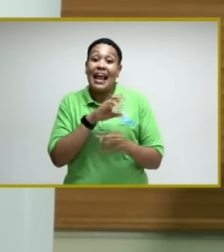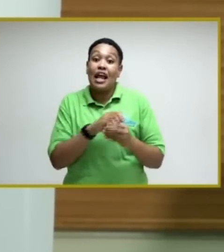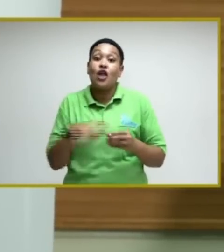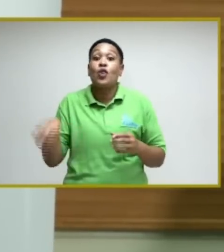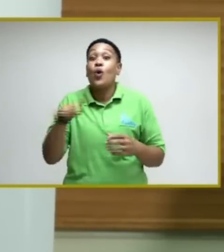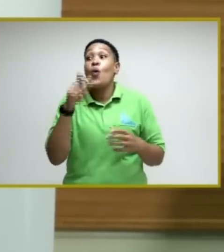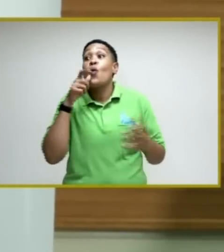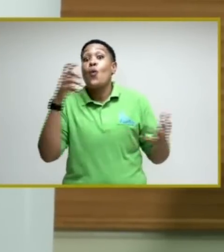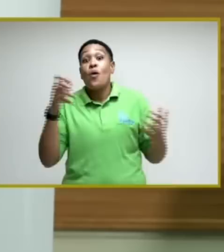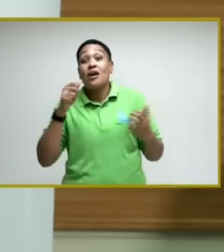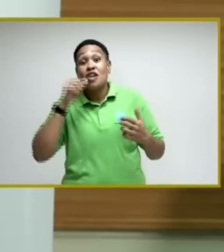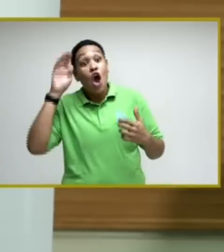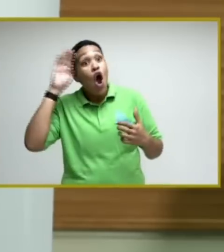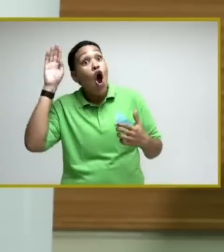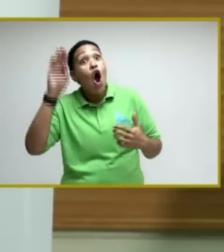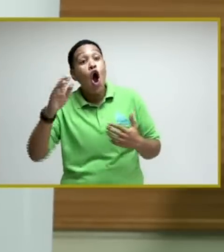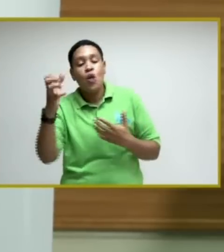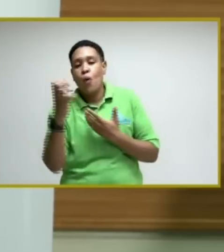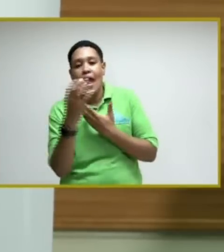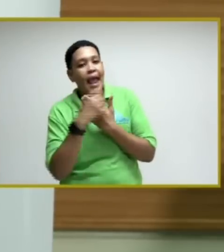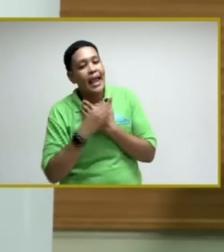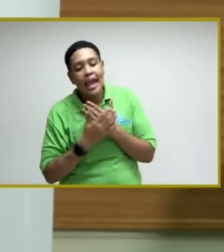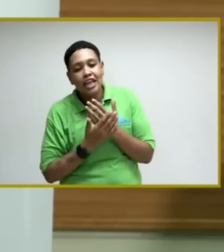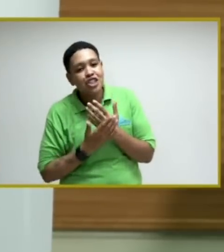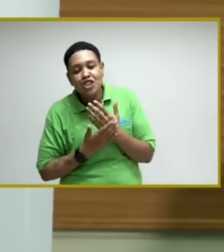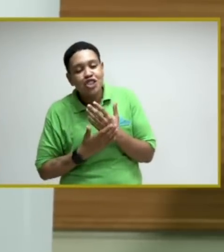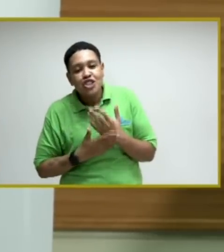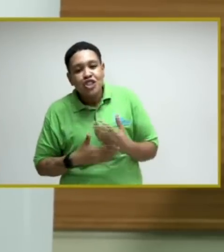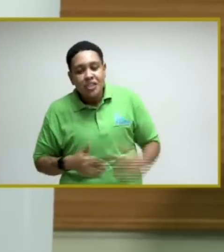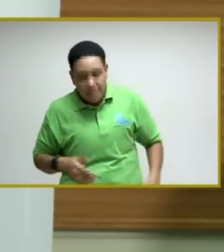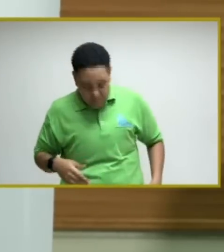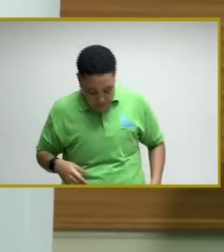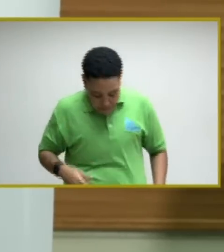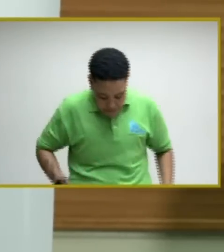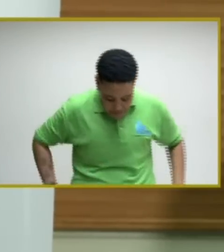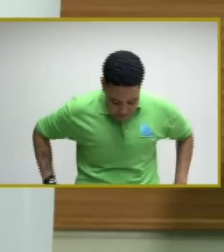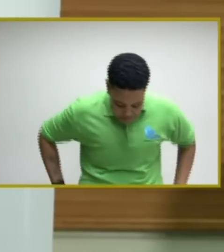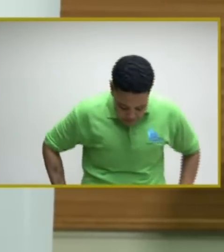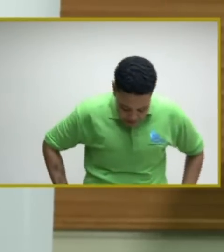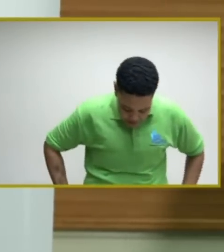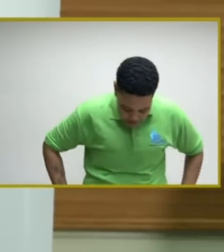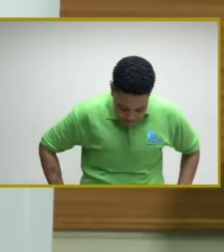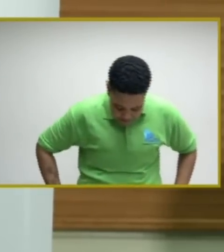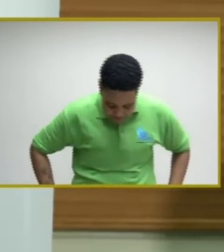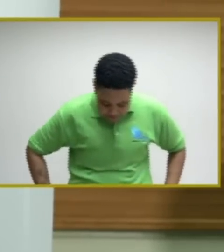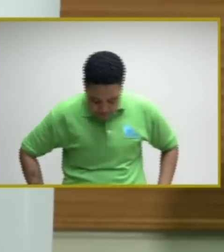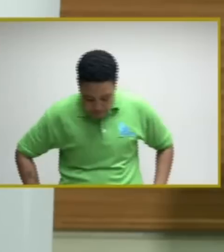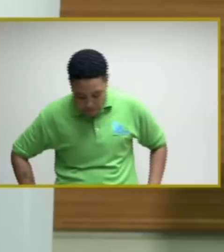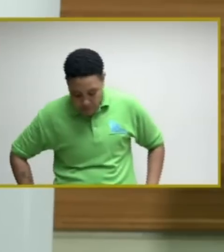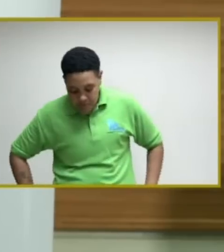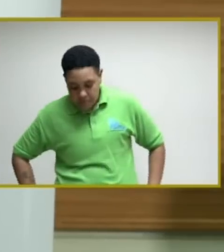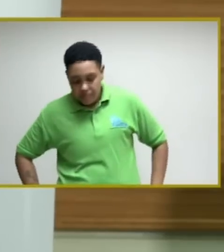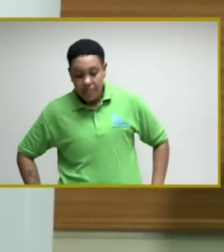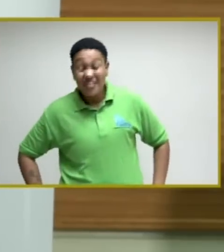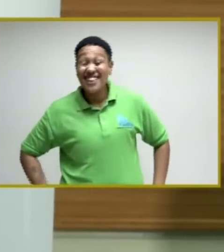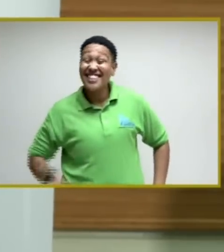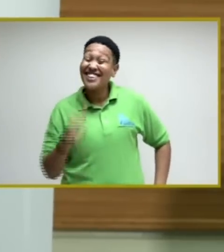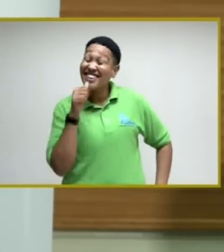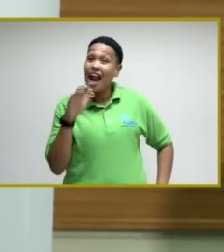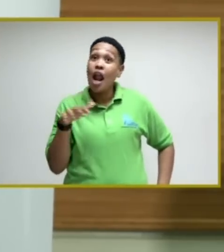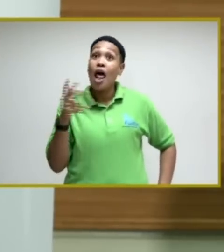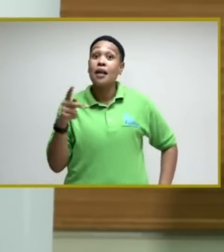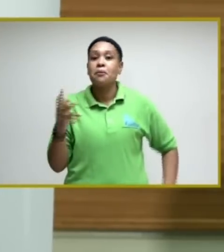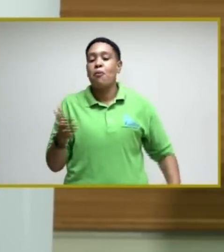Not all of them want to be engaged. Let me just be clear. It's not that you have a lot of people offering themselves. And